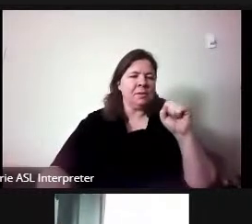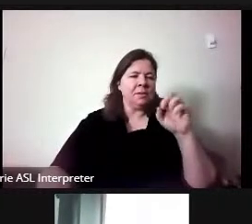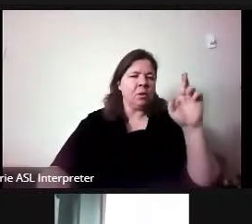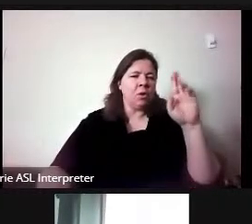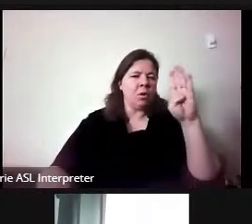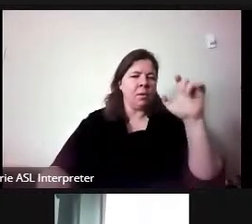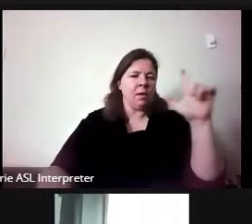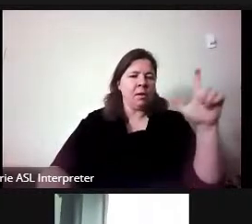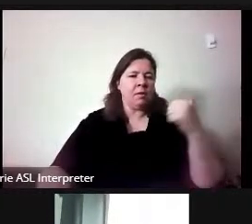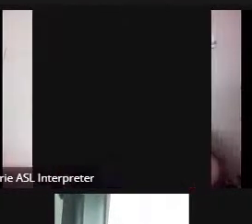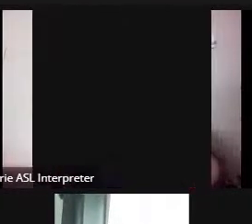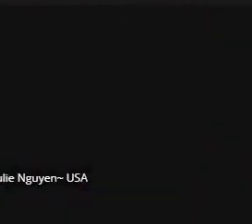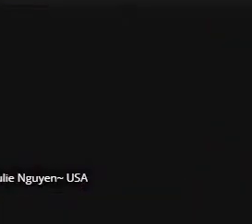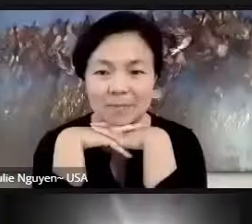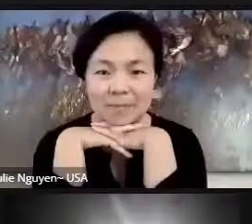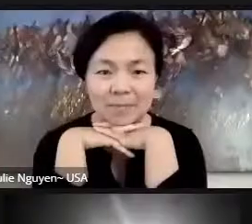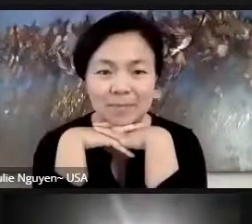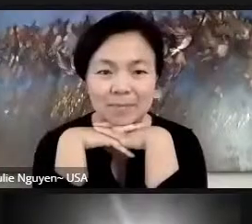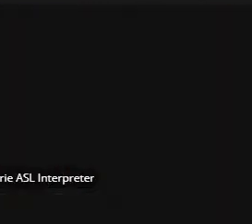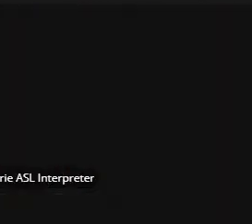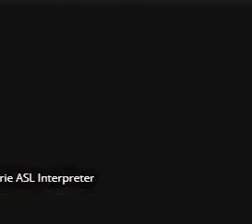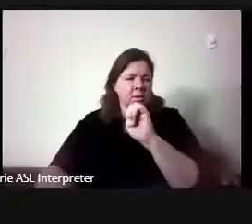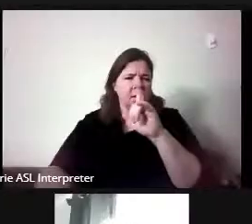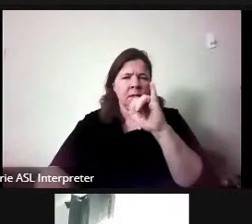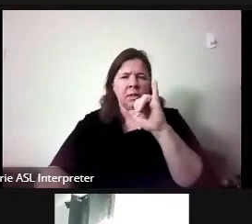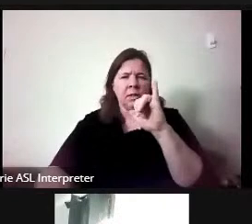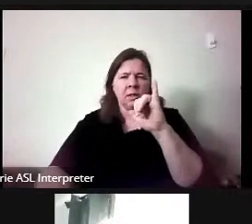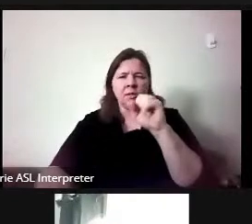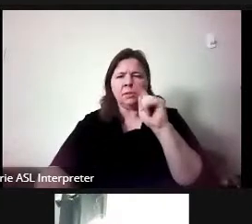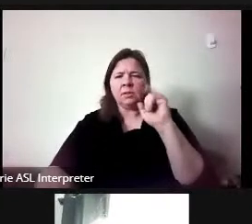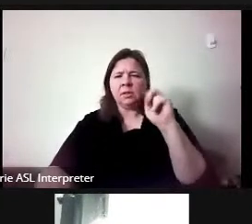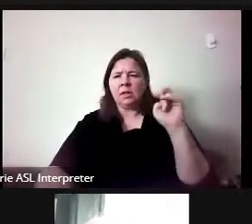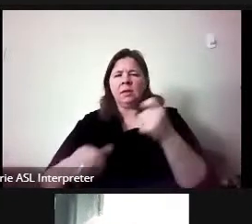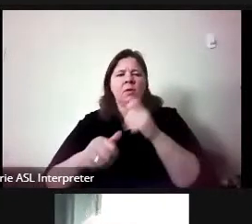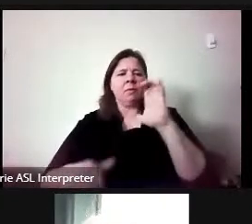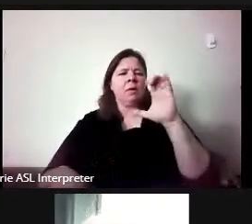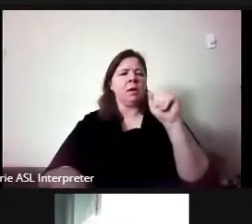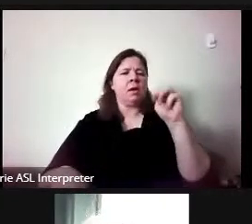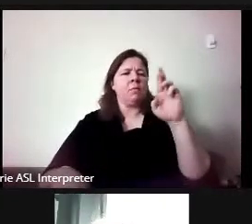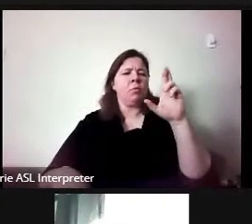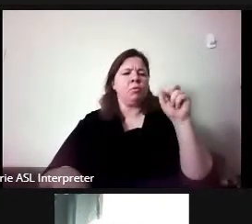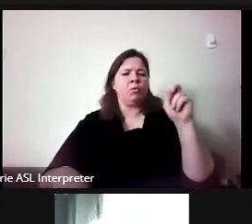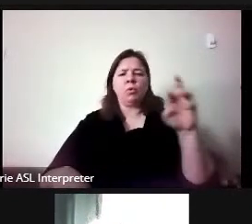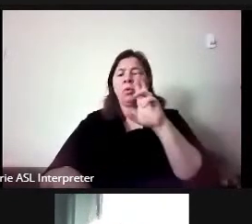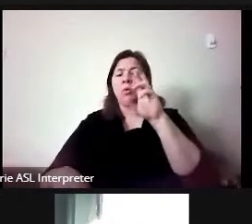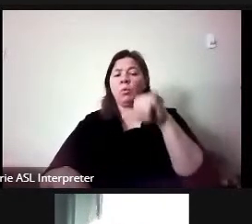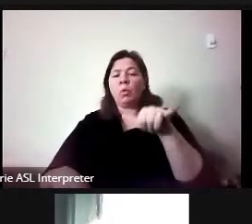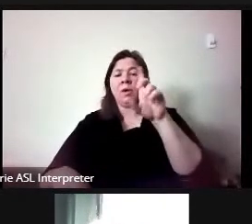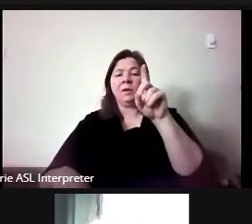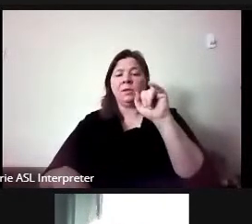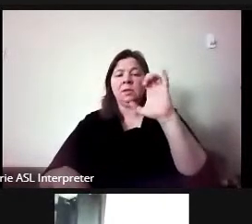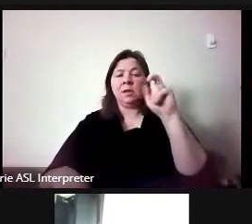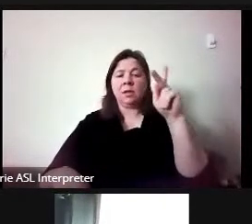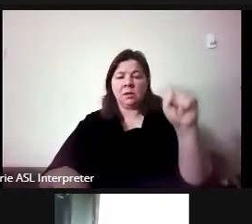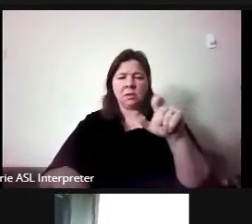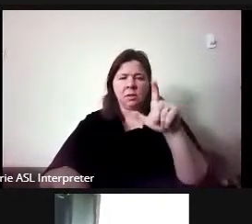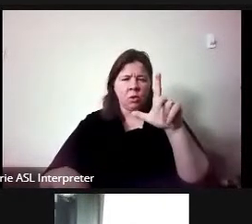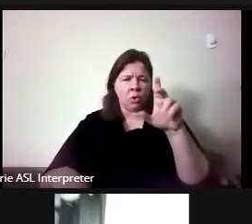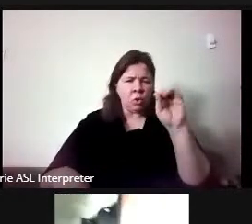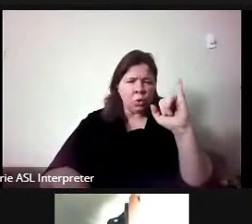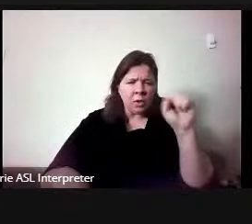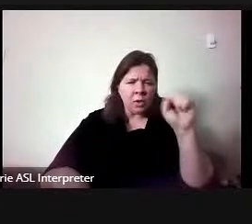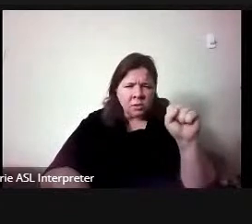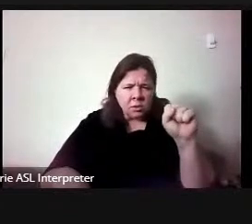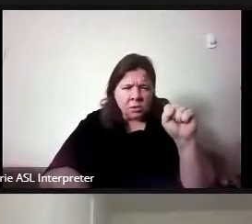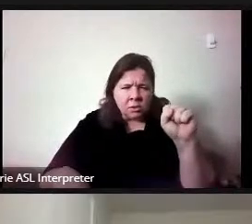Ontario. Celestine from Cameroon, great to have you here. Roy Dix and Louise White, welcome to